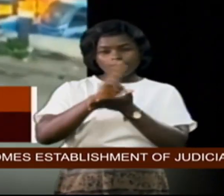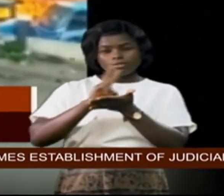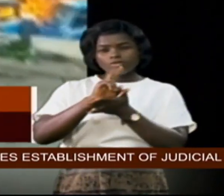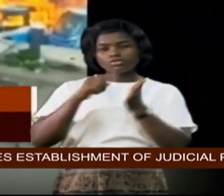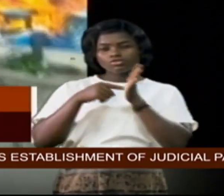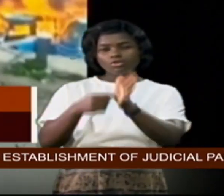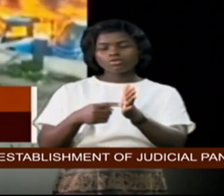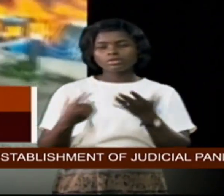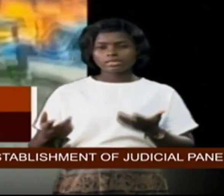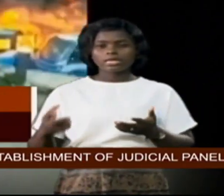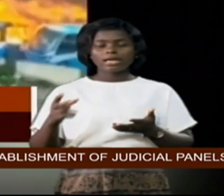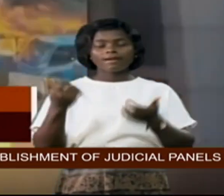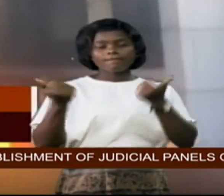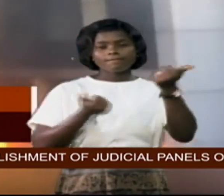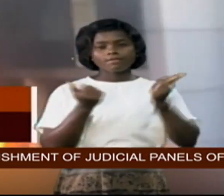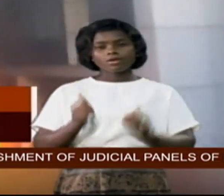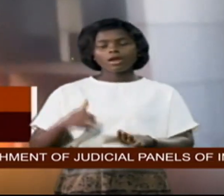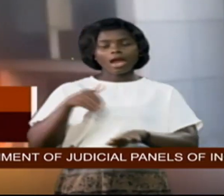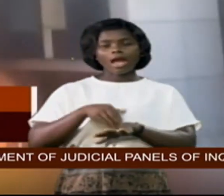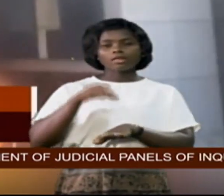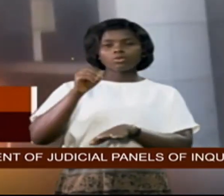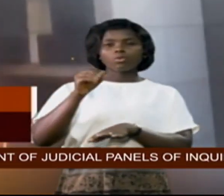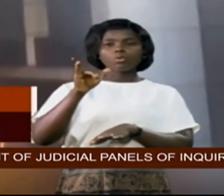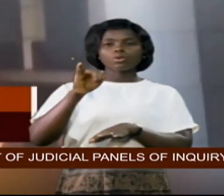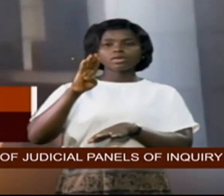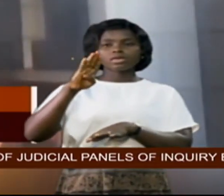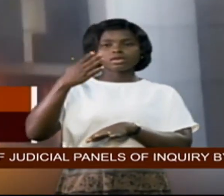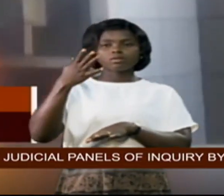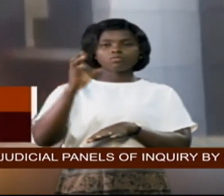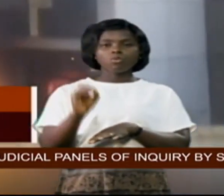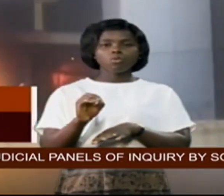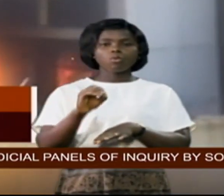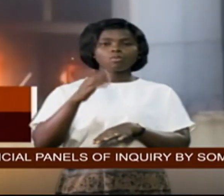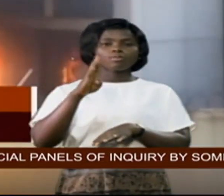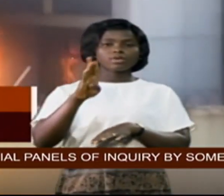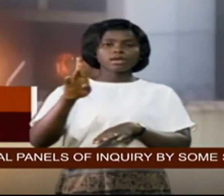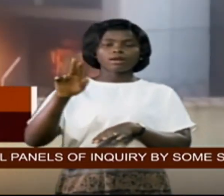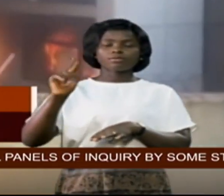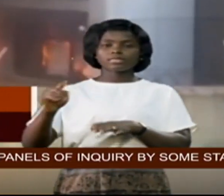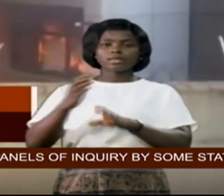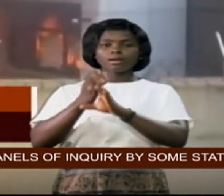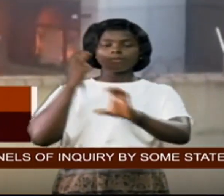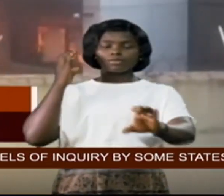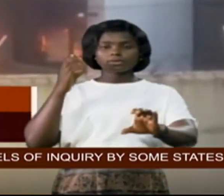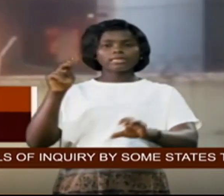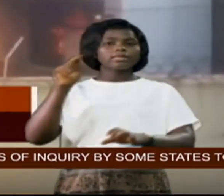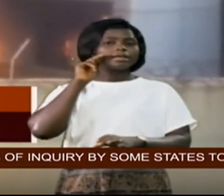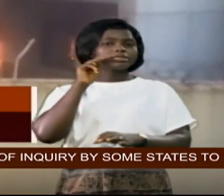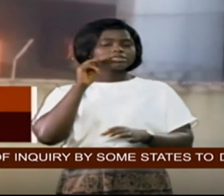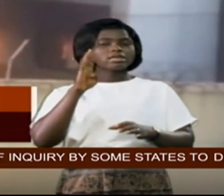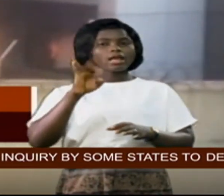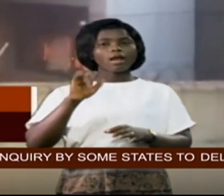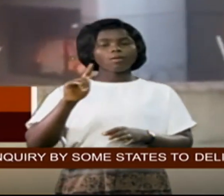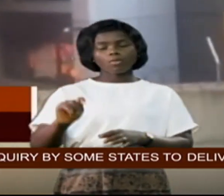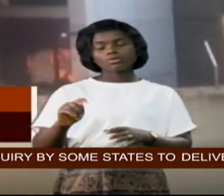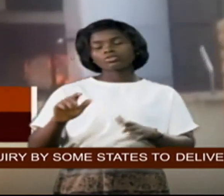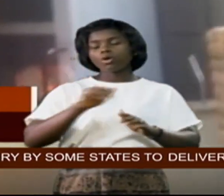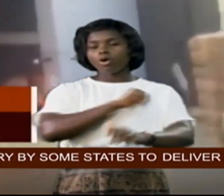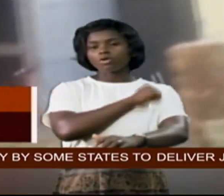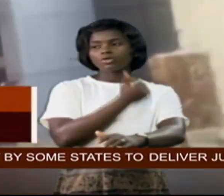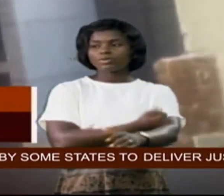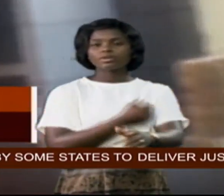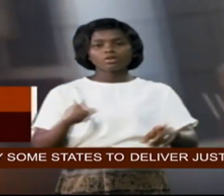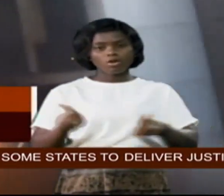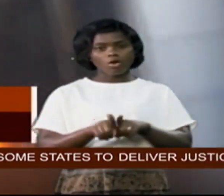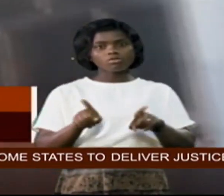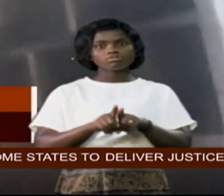vehicles at the Obo BRT bus station. The Nigerian Ports Authority, headquartered at Marina, is also said